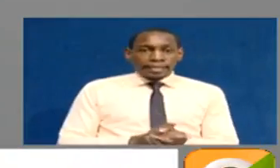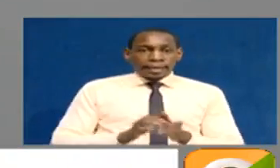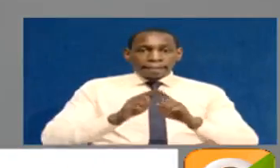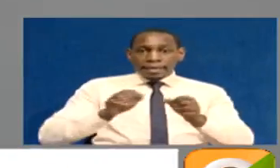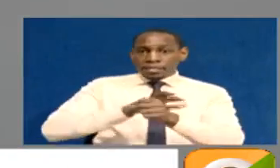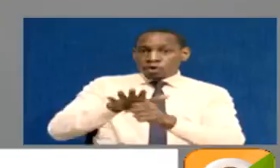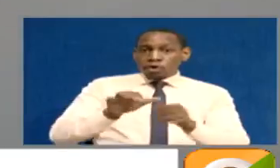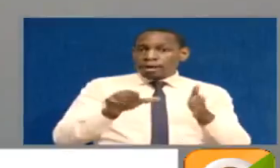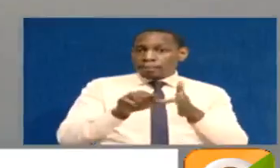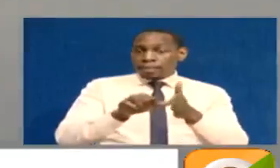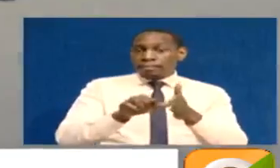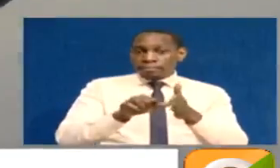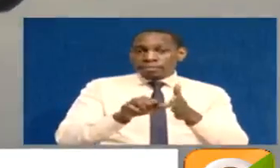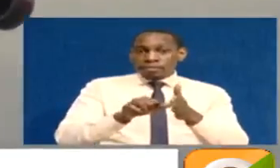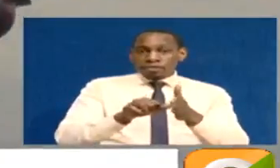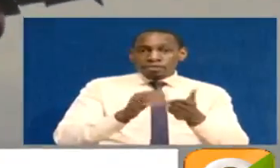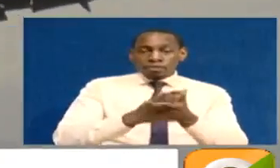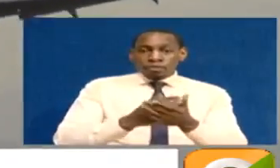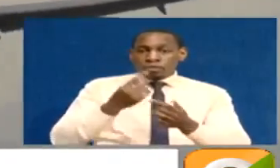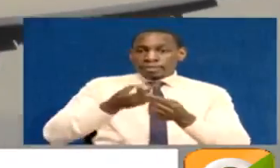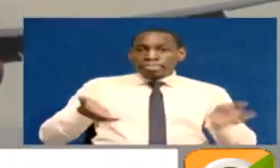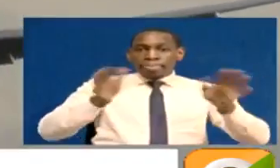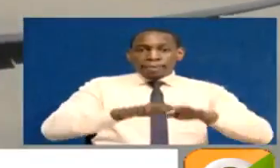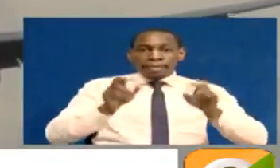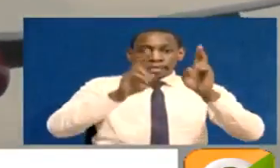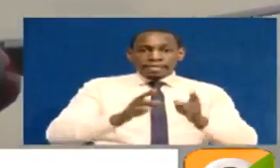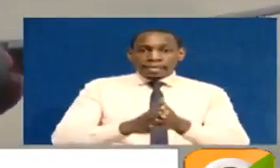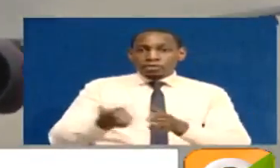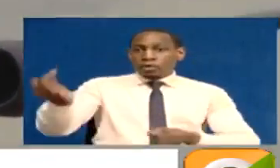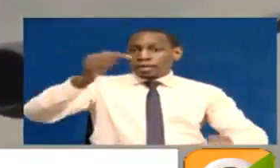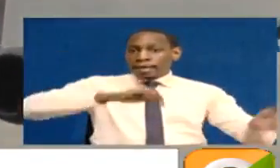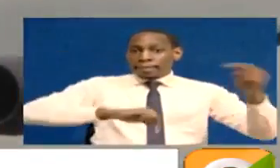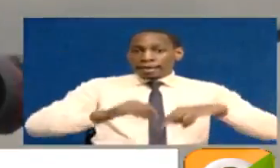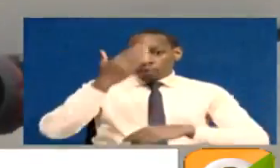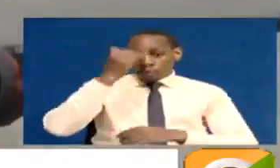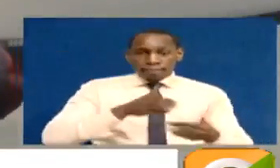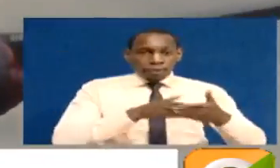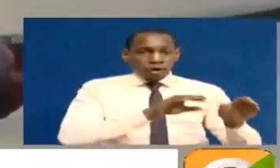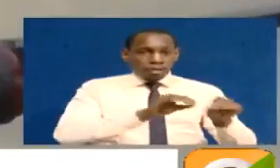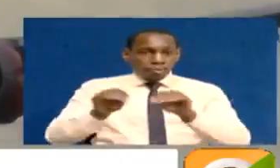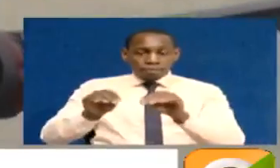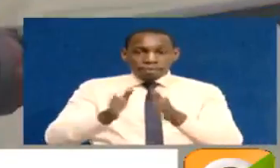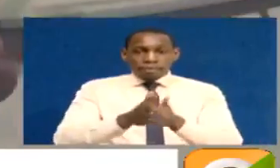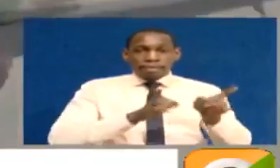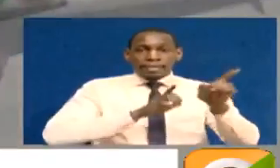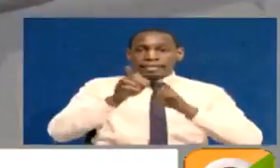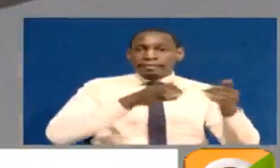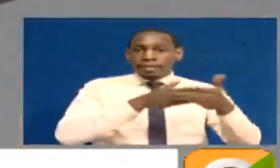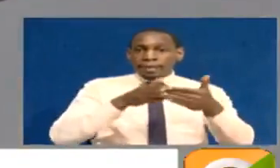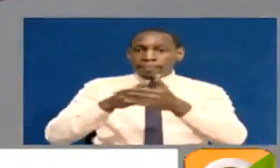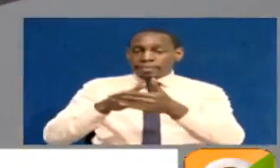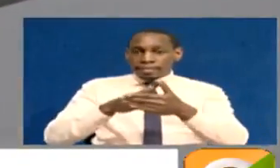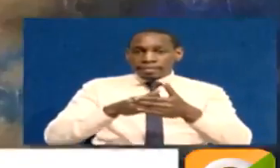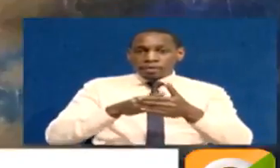the COVID-19 pandemic has led to a near total collapse of international arrivals due to lockdowns and travel restrictions from